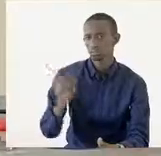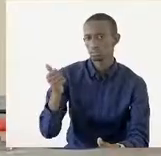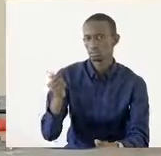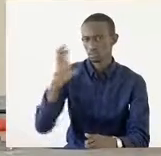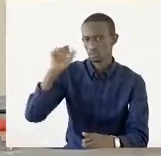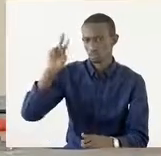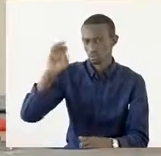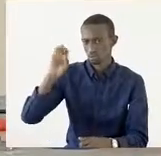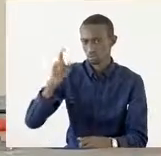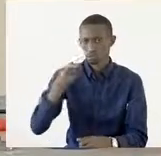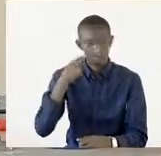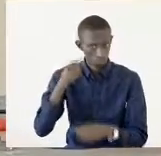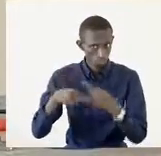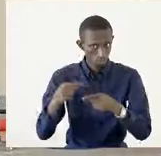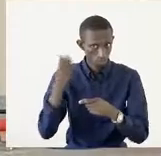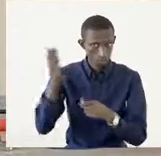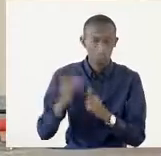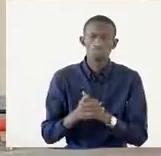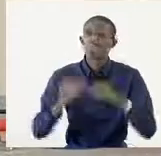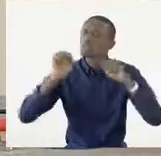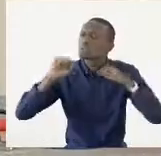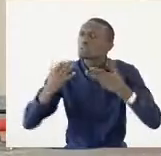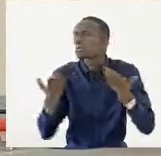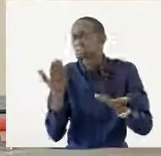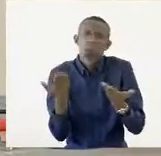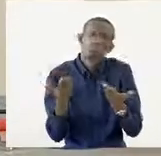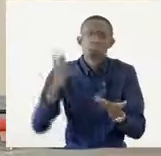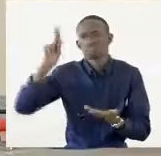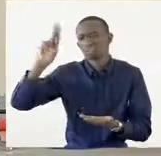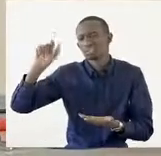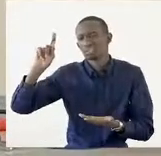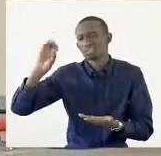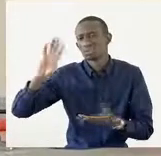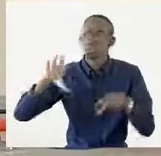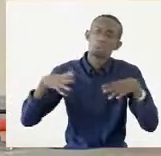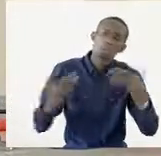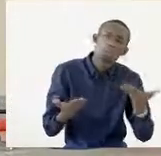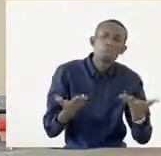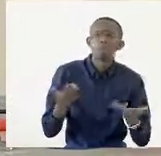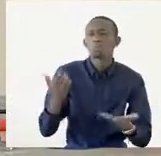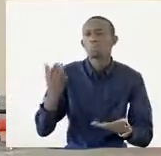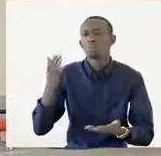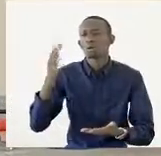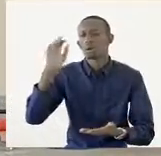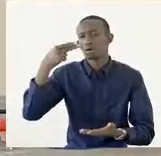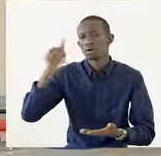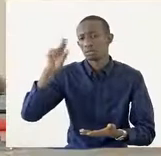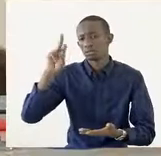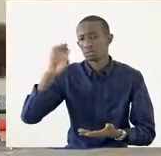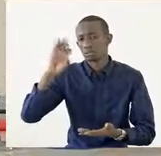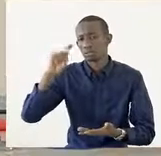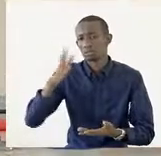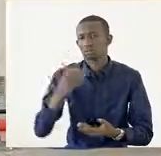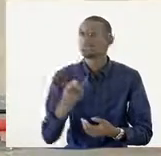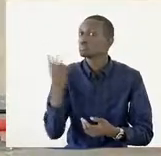carbonyl compounds we are talking about, it can be either a ketone, it can be an aldehyde. So with this